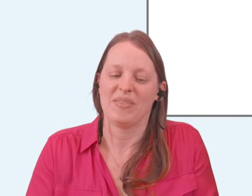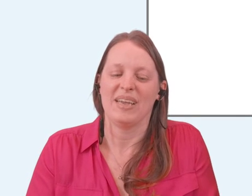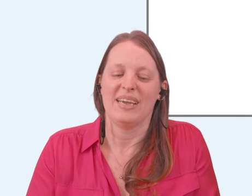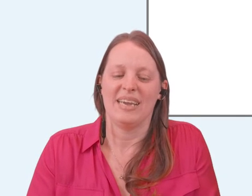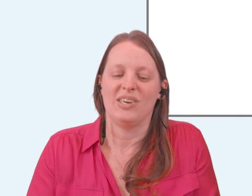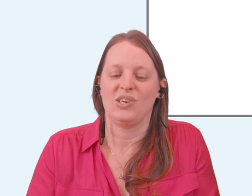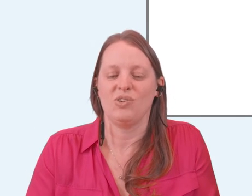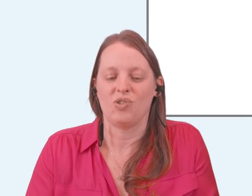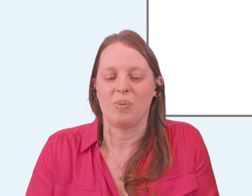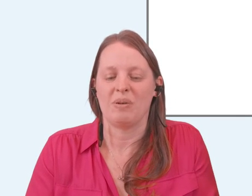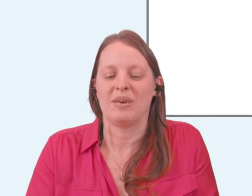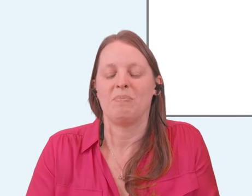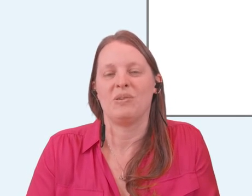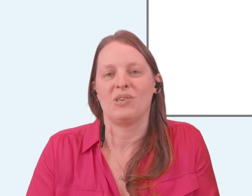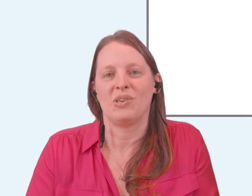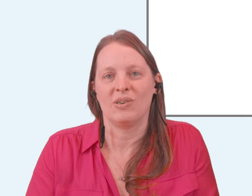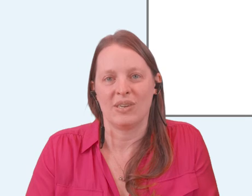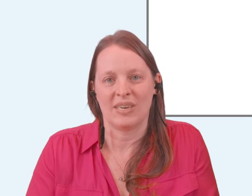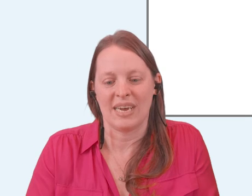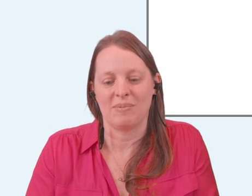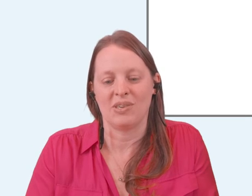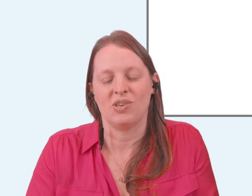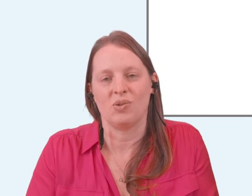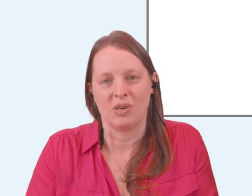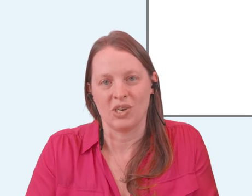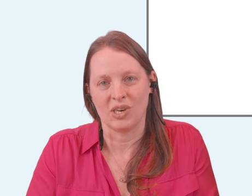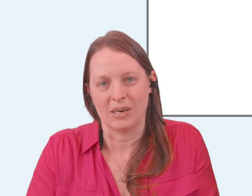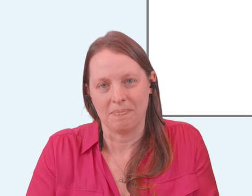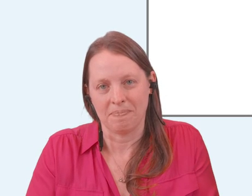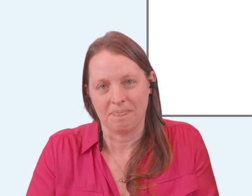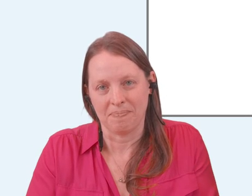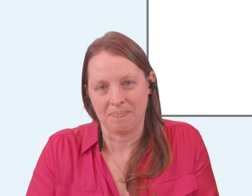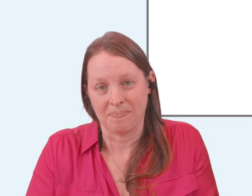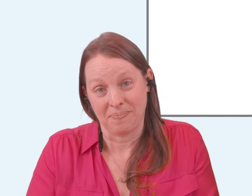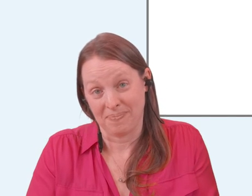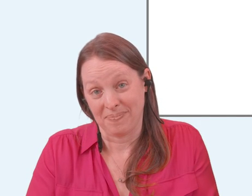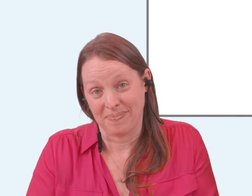atypical agiotropic positional nystagmus situation.